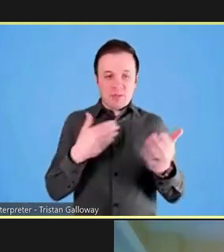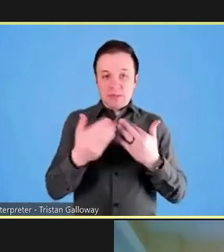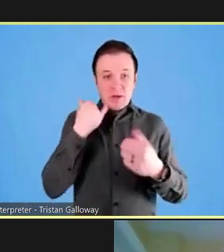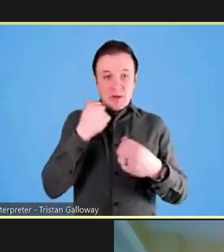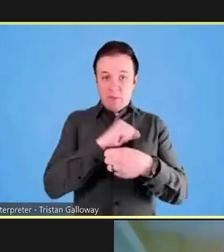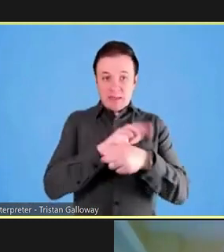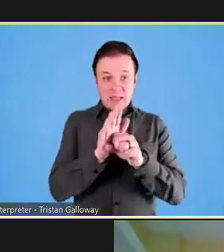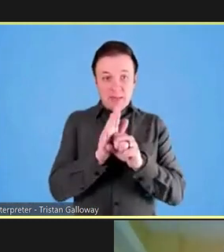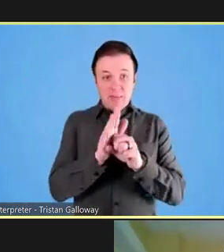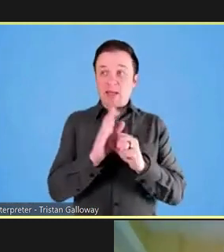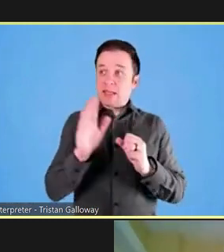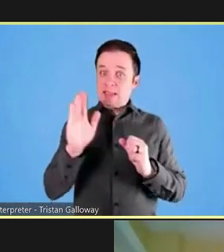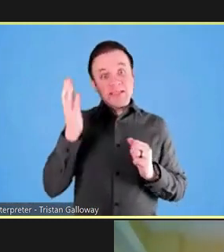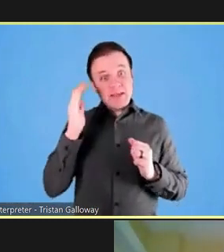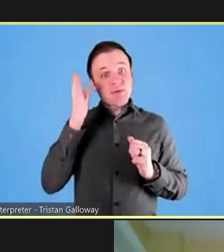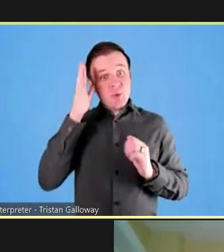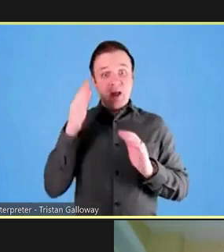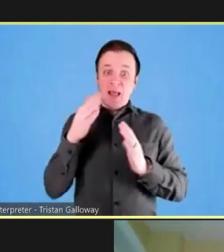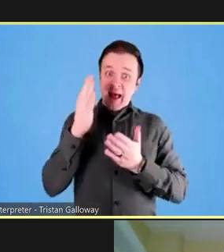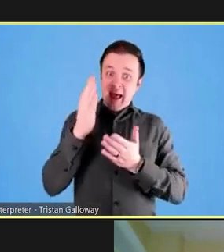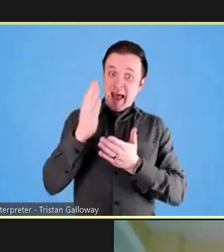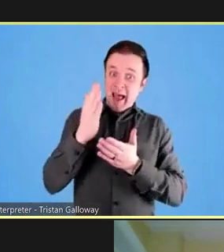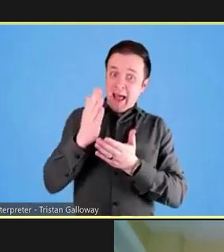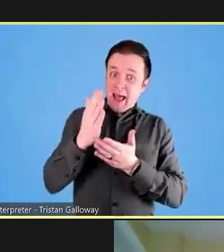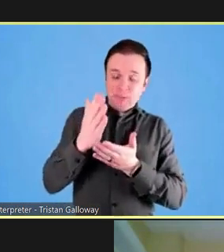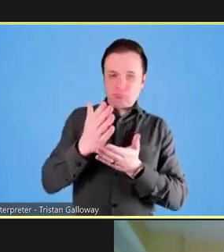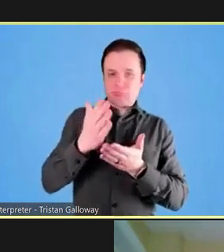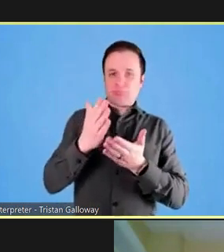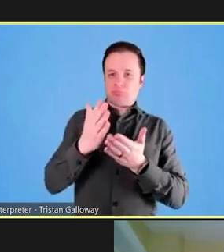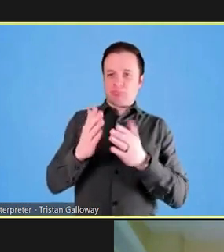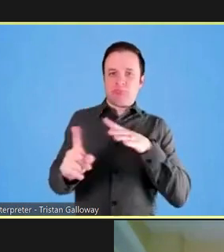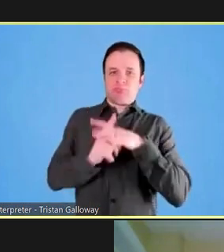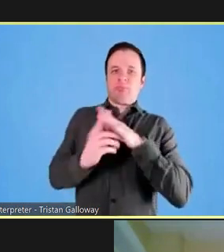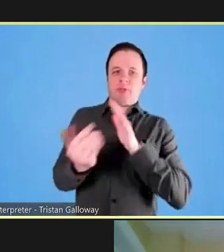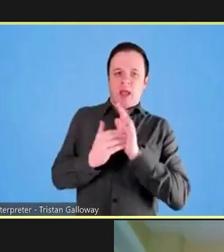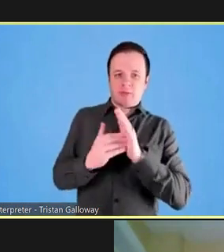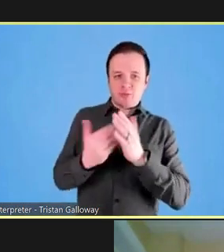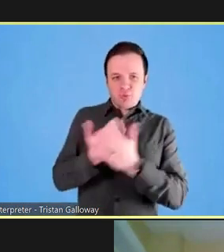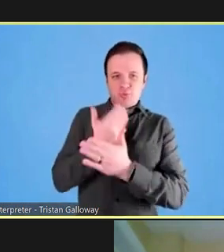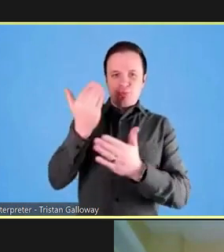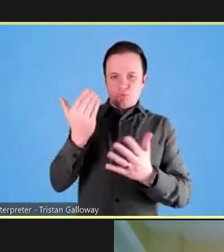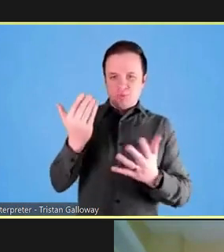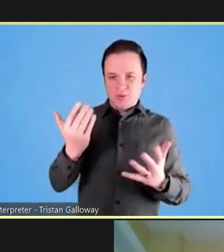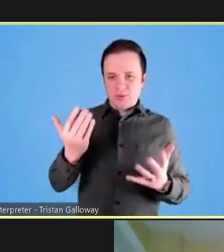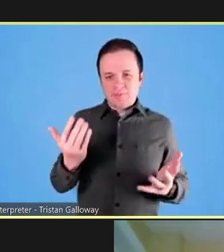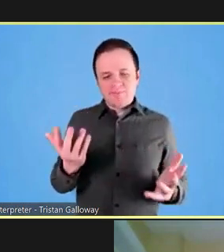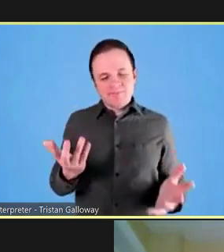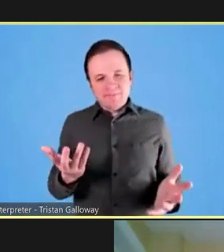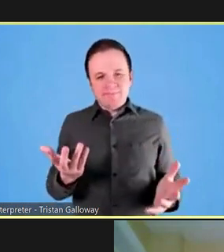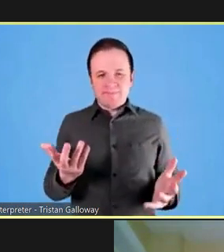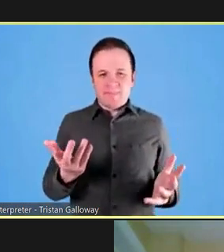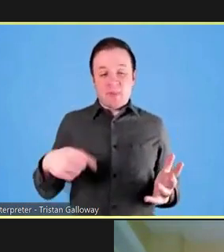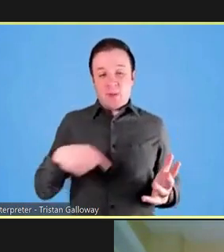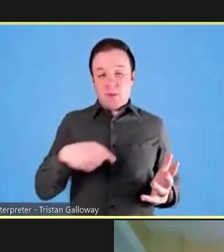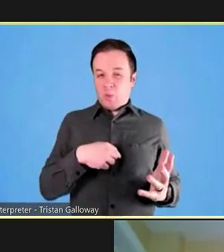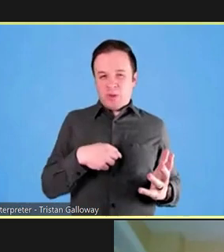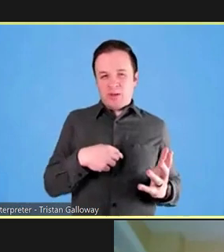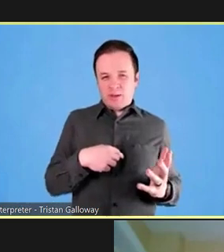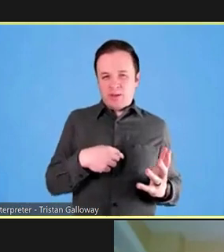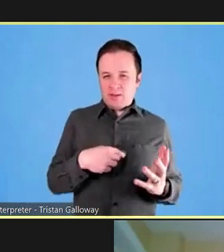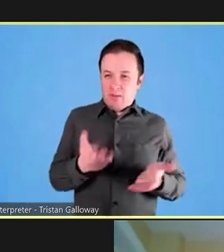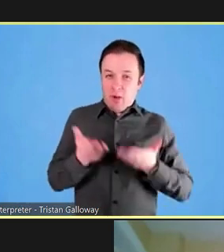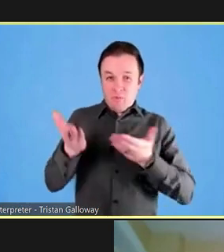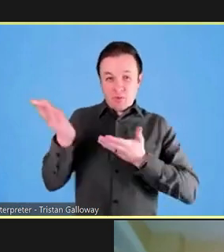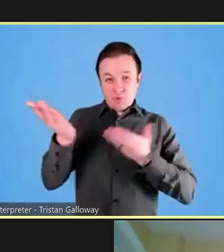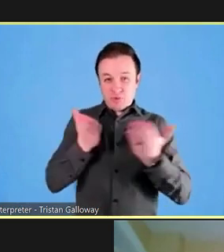down, which sometimes it seems like it's going to, but, you know, keeps popping its ugly head back up. You know, being able to offer